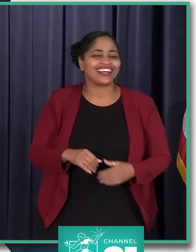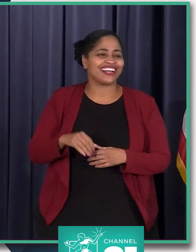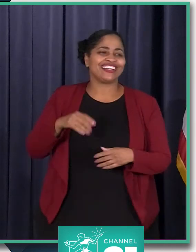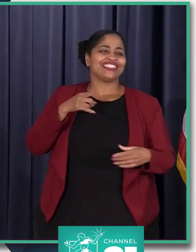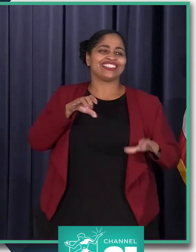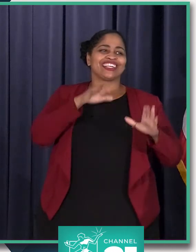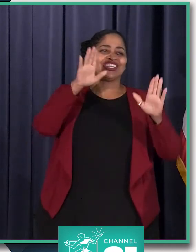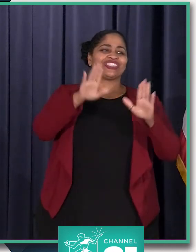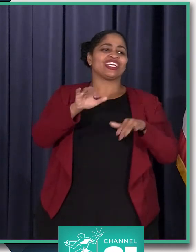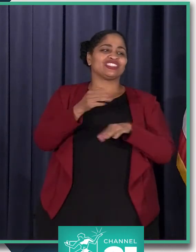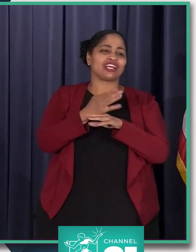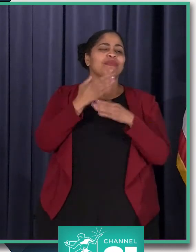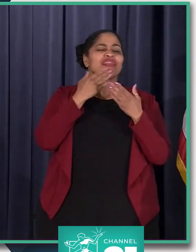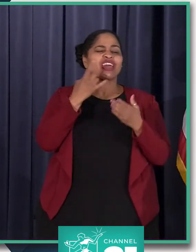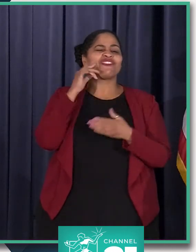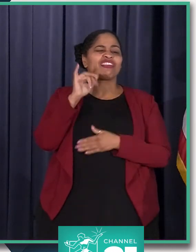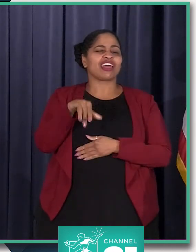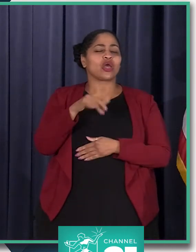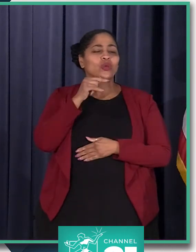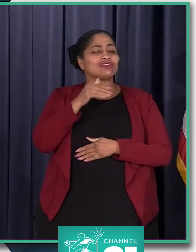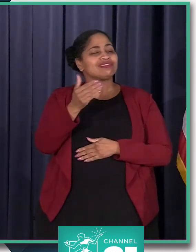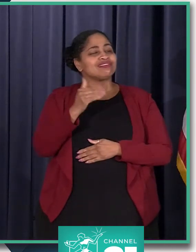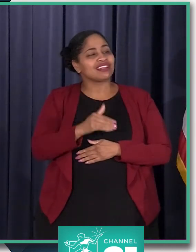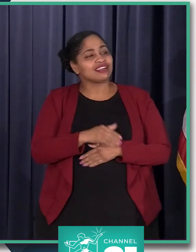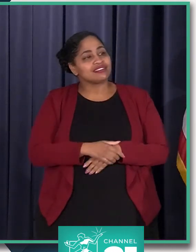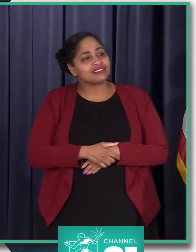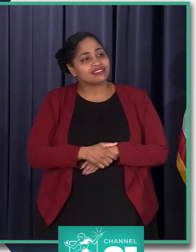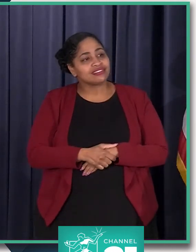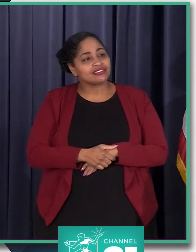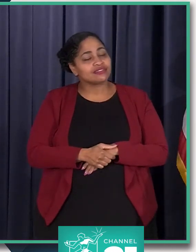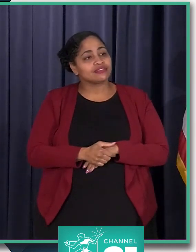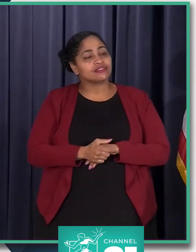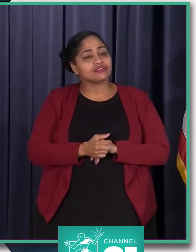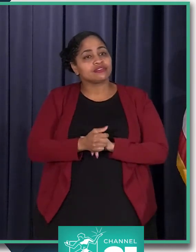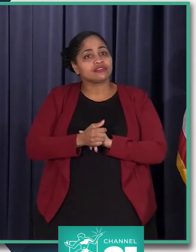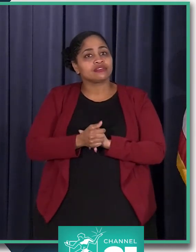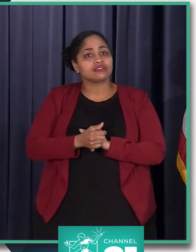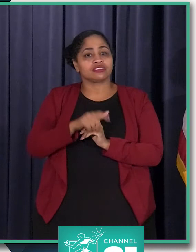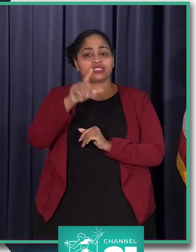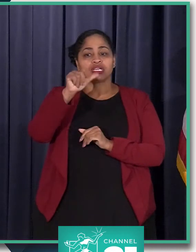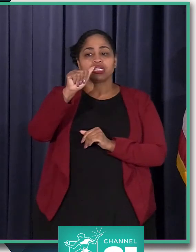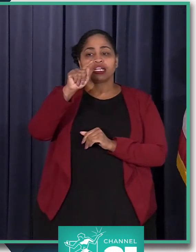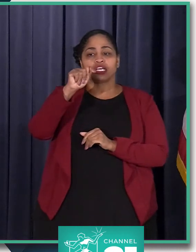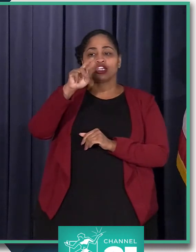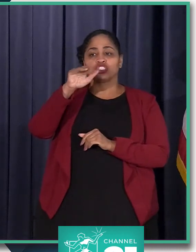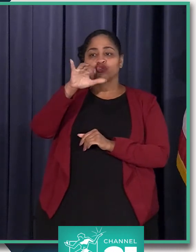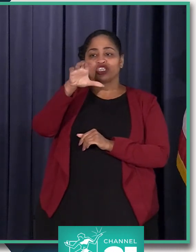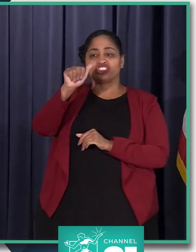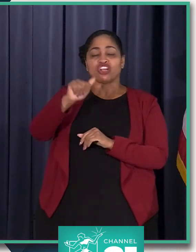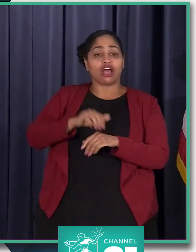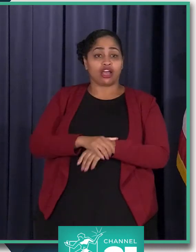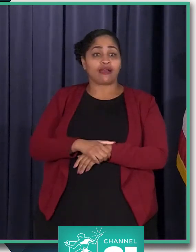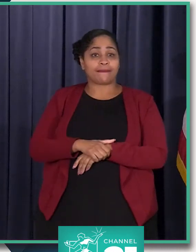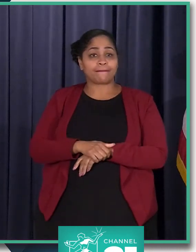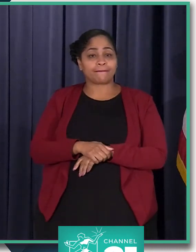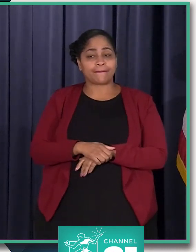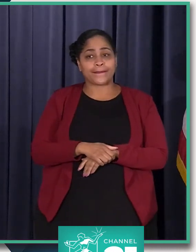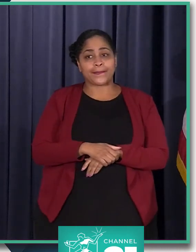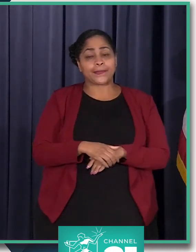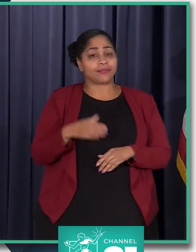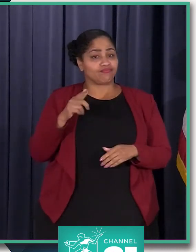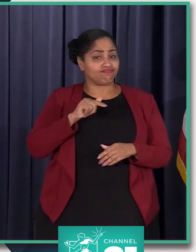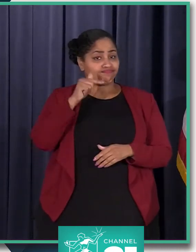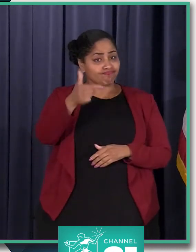does a terrific job. Thank you for that. Who's next? Next is Latricia. Okay, Latricia, you